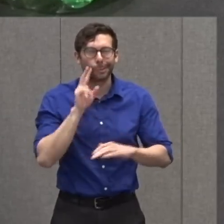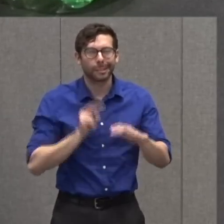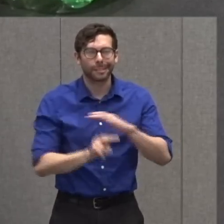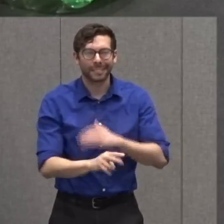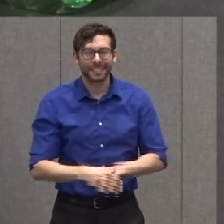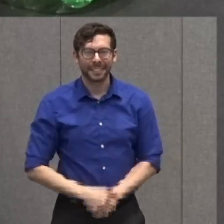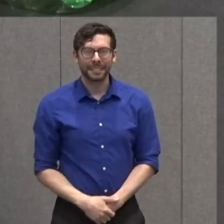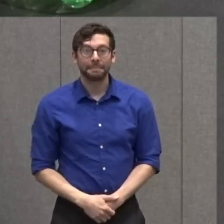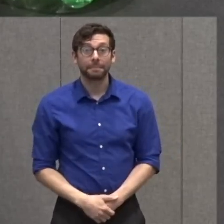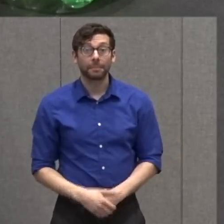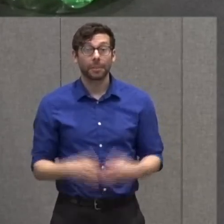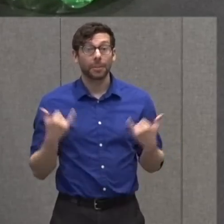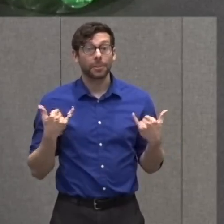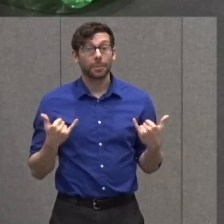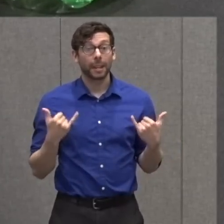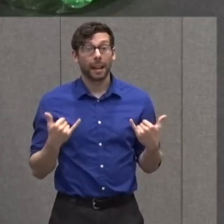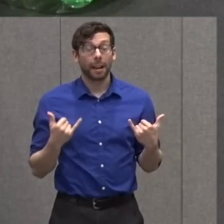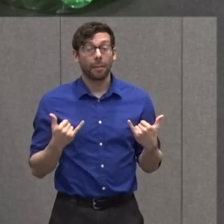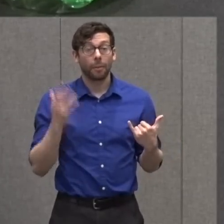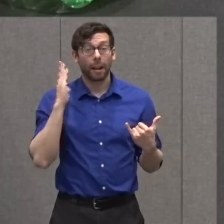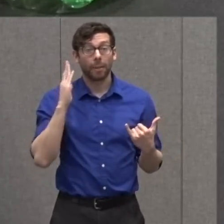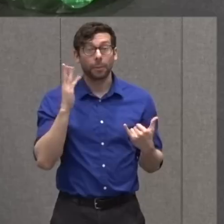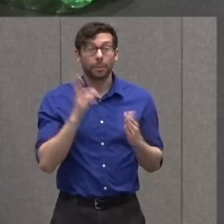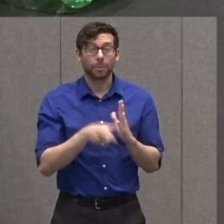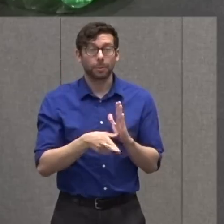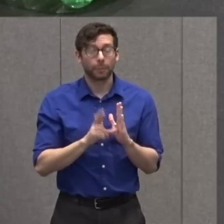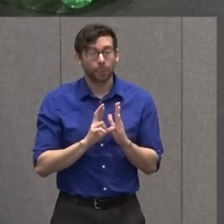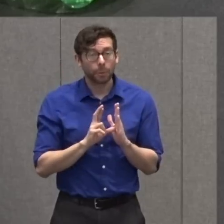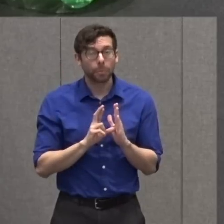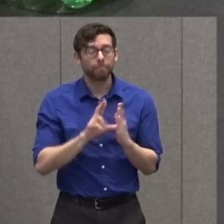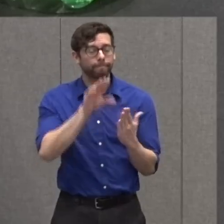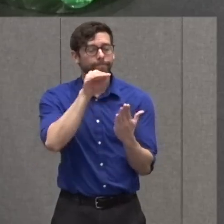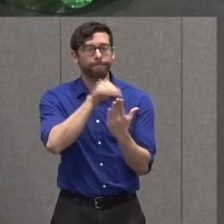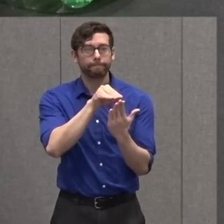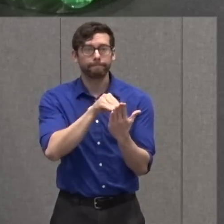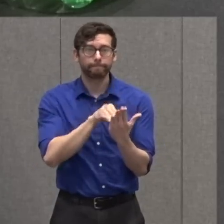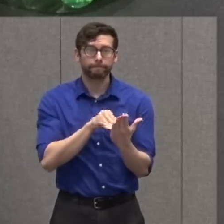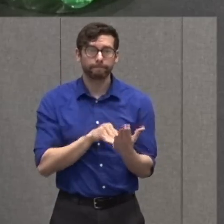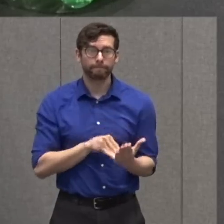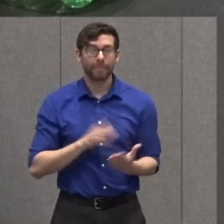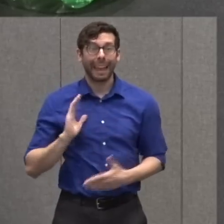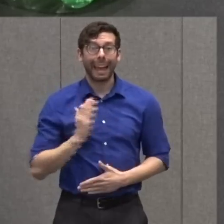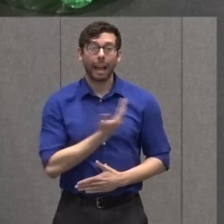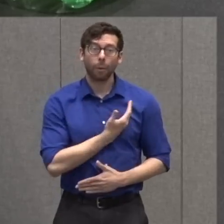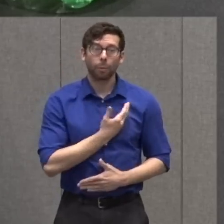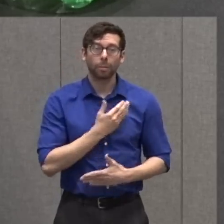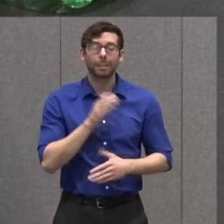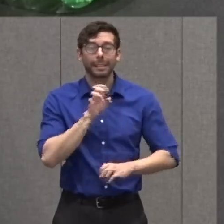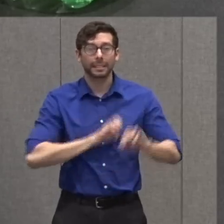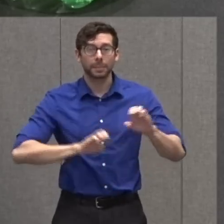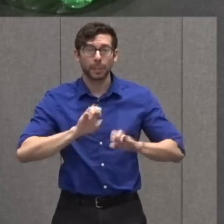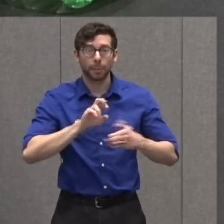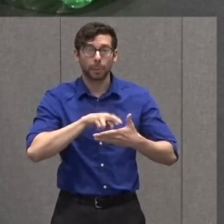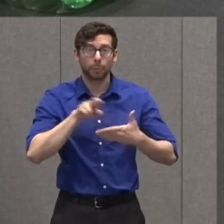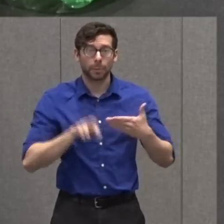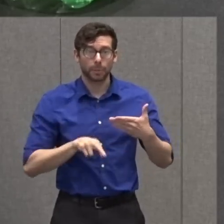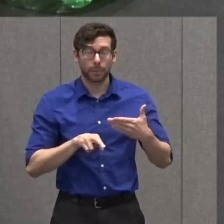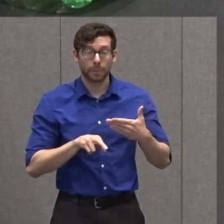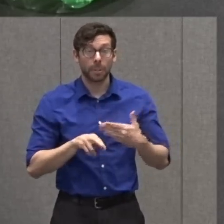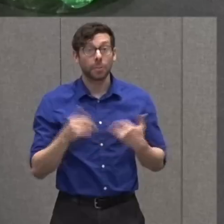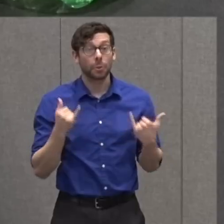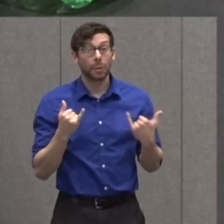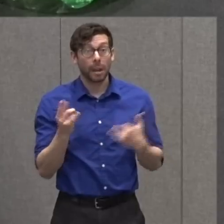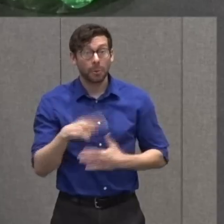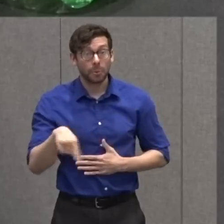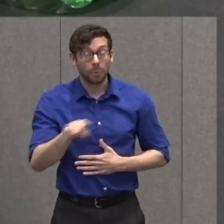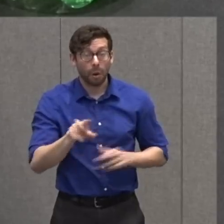review and write the results of our experiment. So if you're ready, get your pencil, boys and girls,